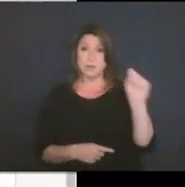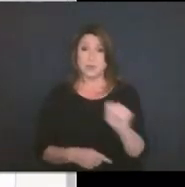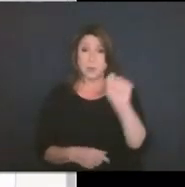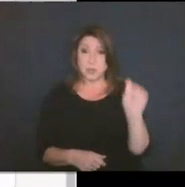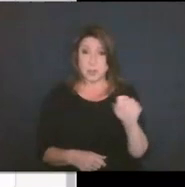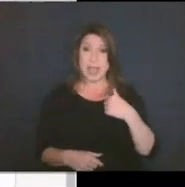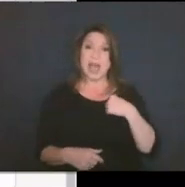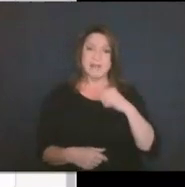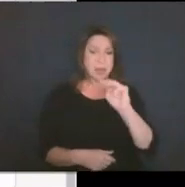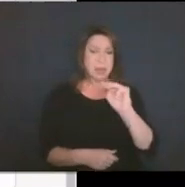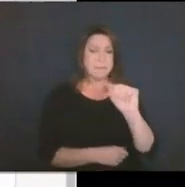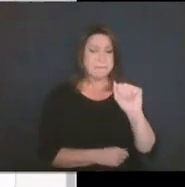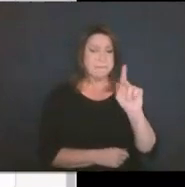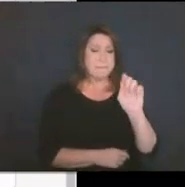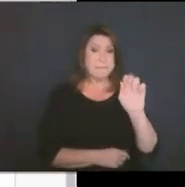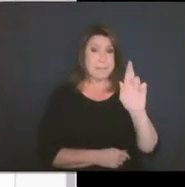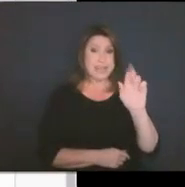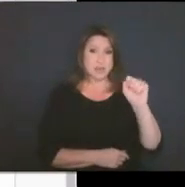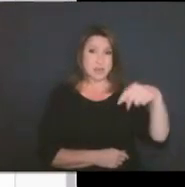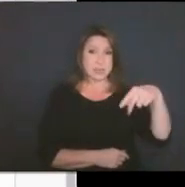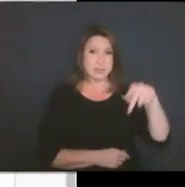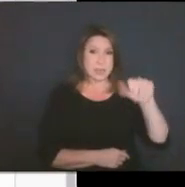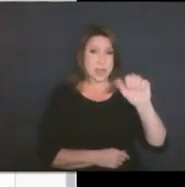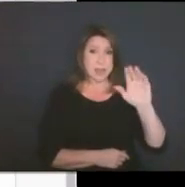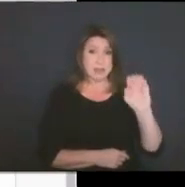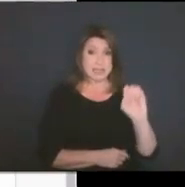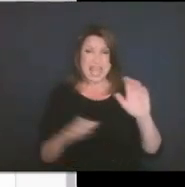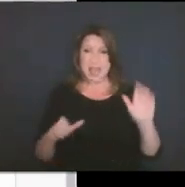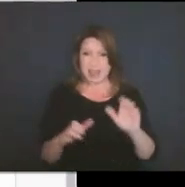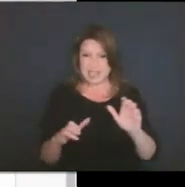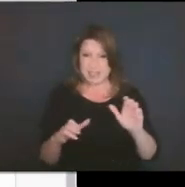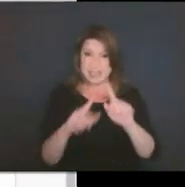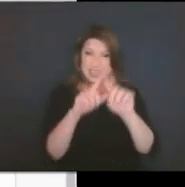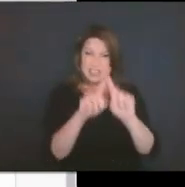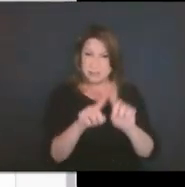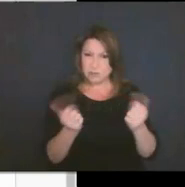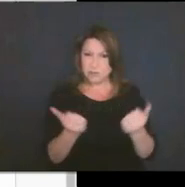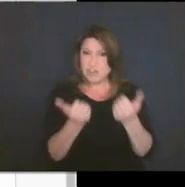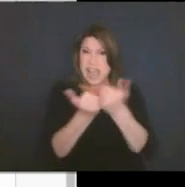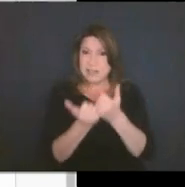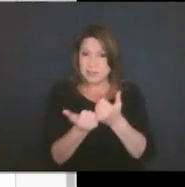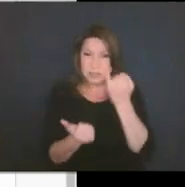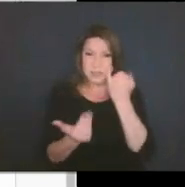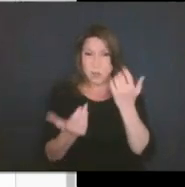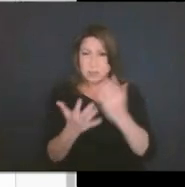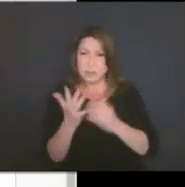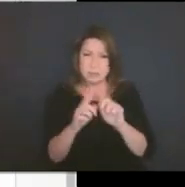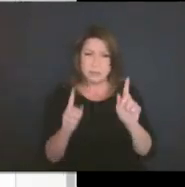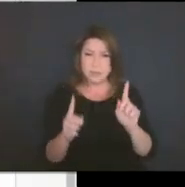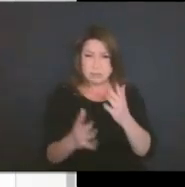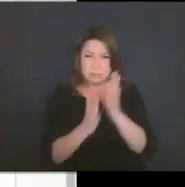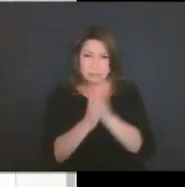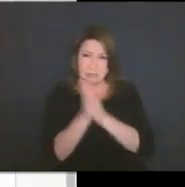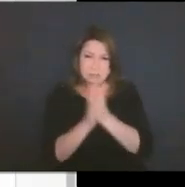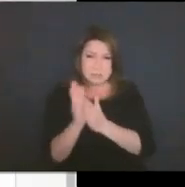We have makerspace activities. If you click on here, there's some challenges the kids can do if you're looking for things to enrich them.